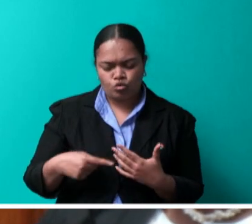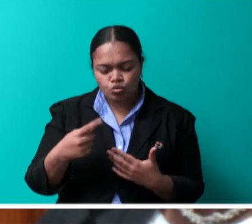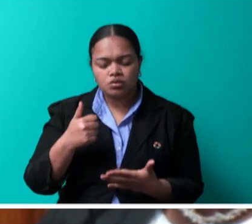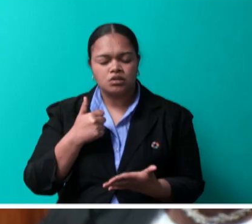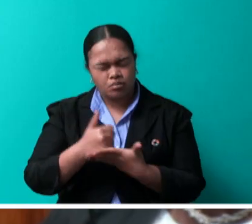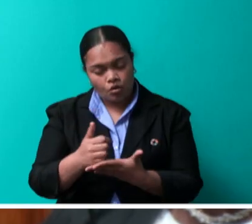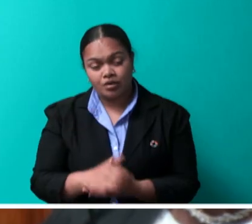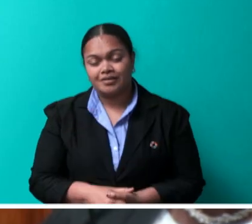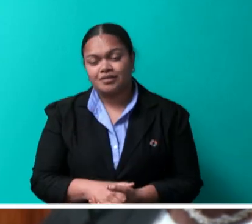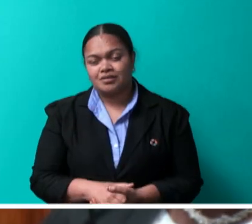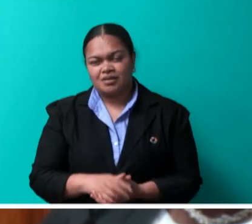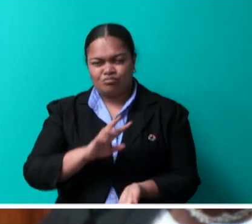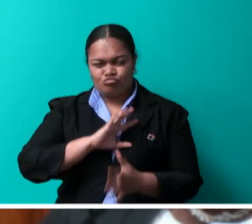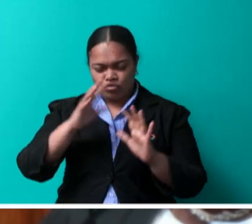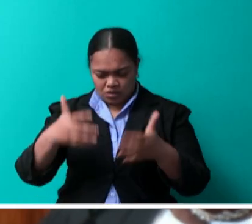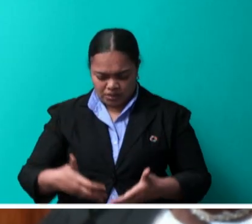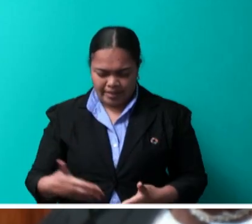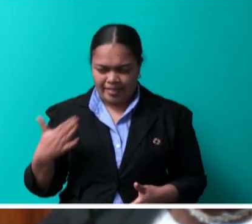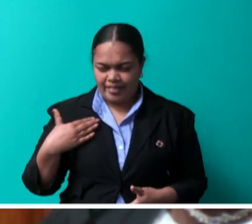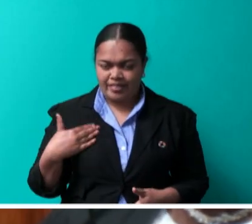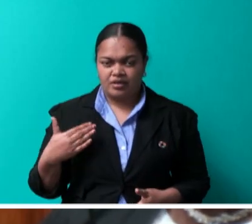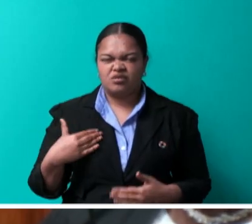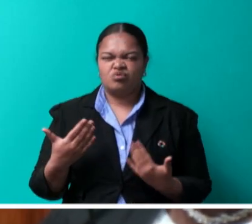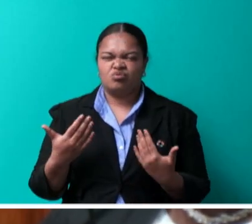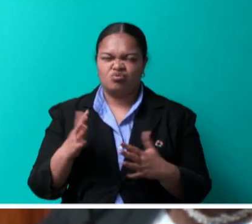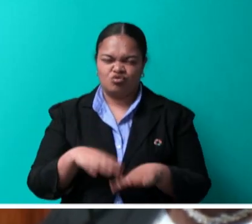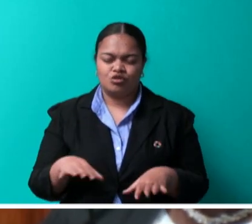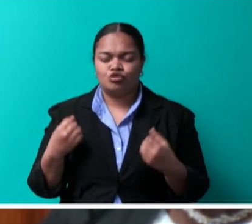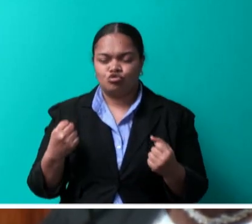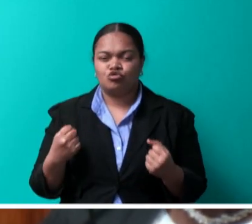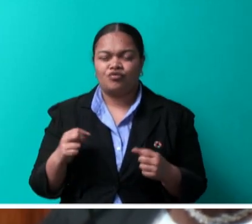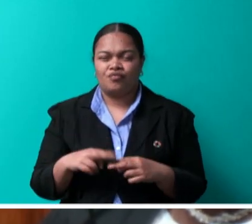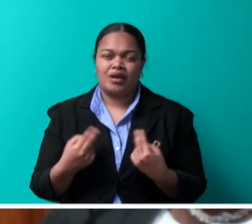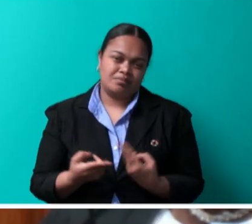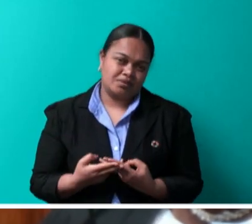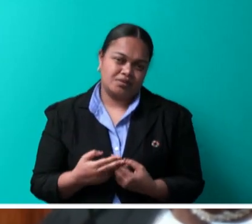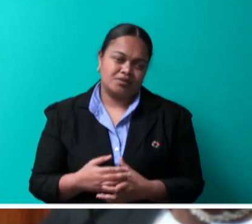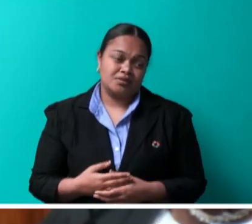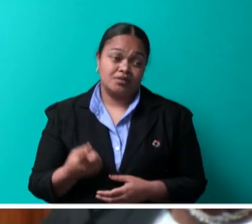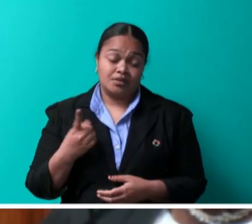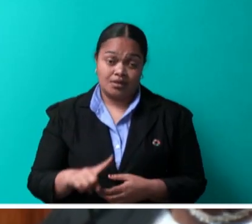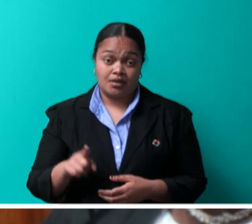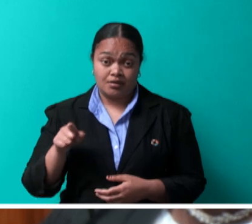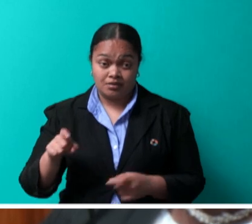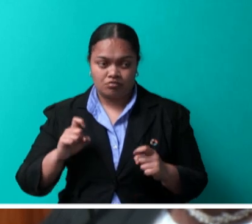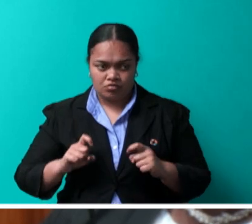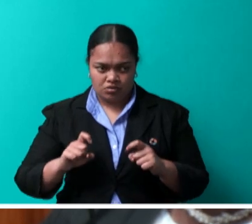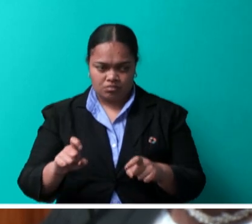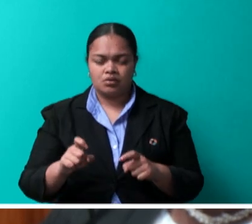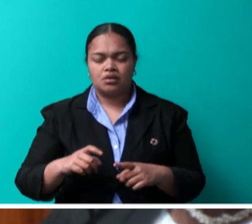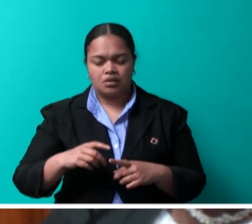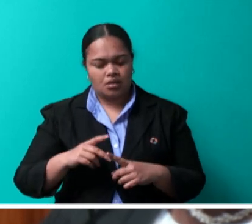healthier pregnancies, healthier children, and a stronger family. And mental health also remains a major